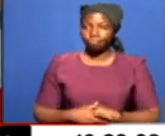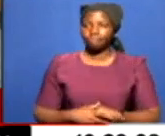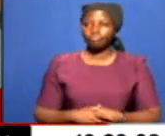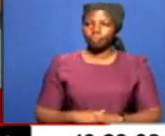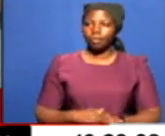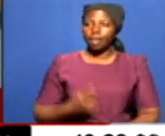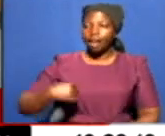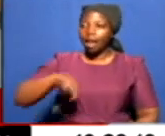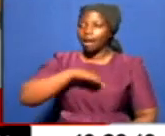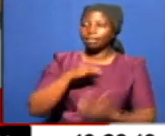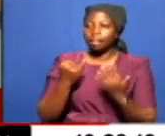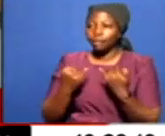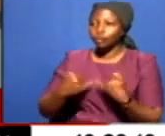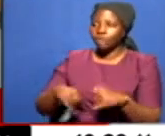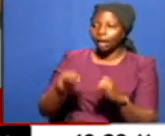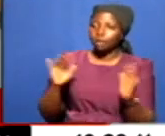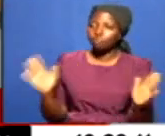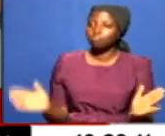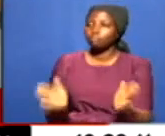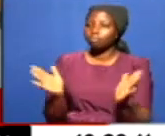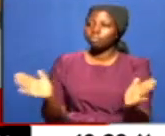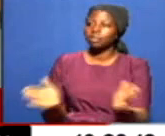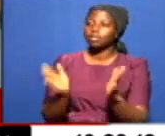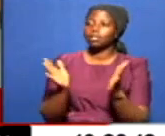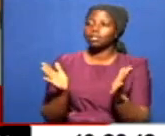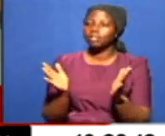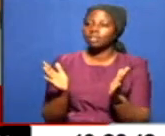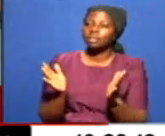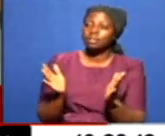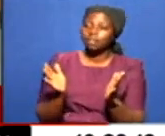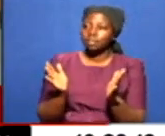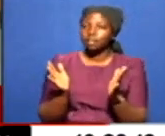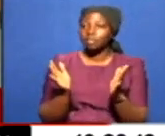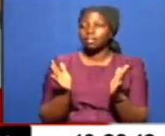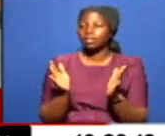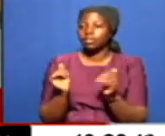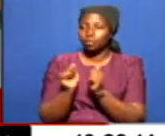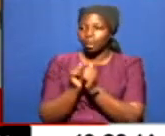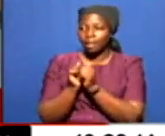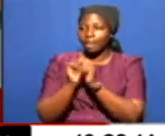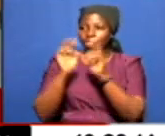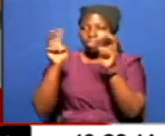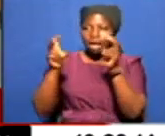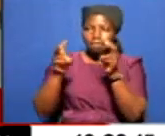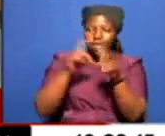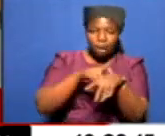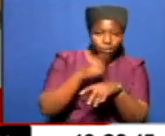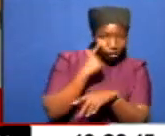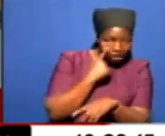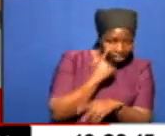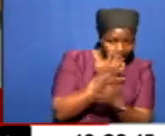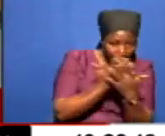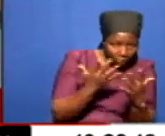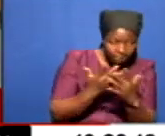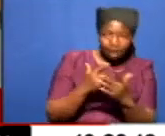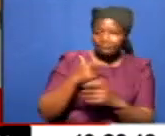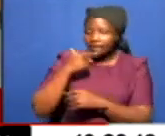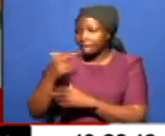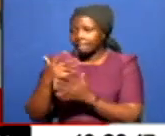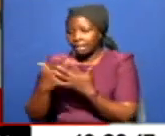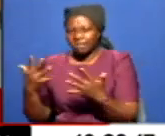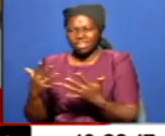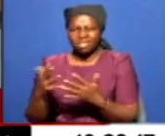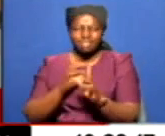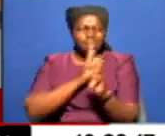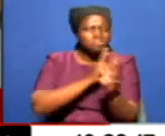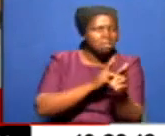to encourage a resilience theme. Mm-hmm. See something, say something. Mm-hmm. Don't just report your neighbor for